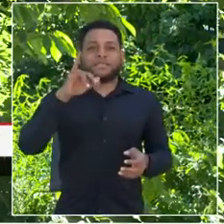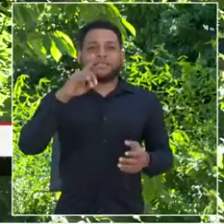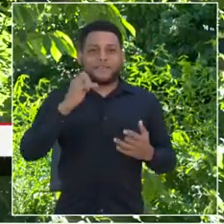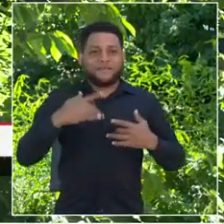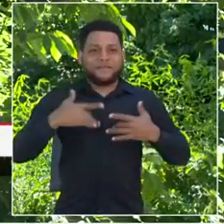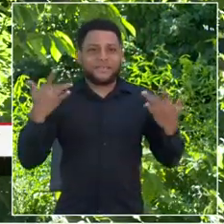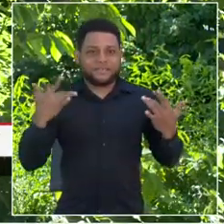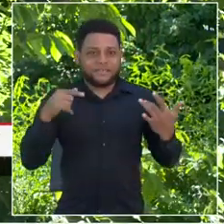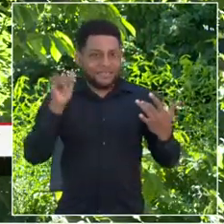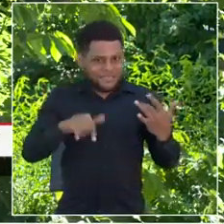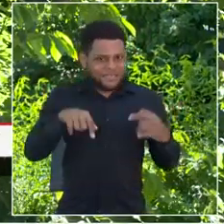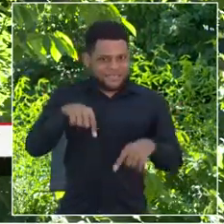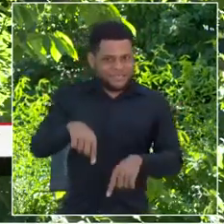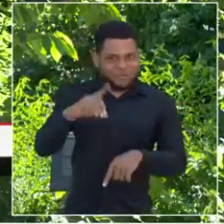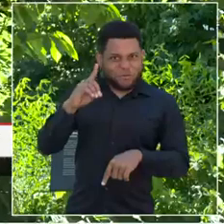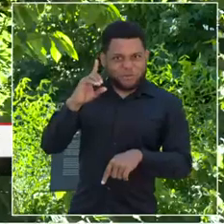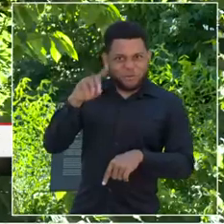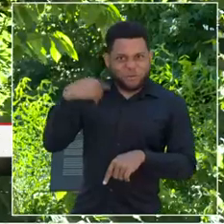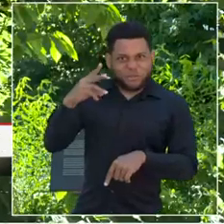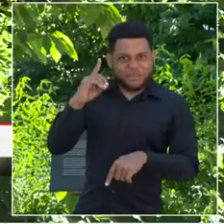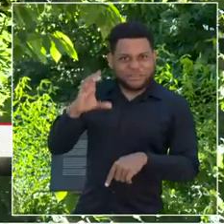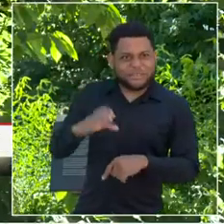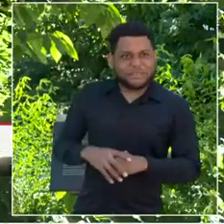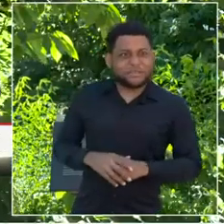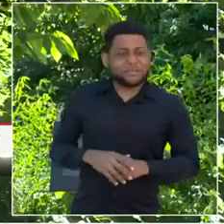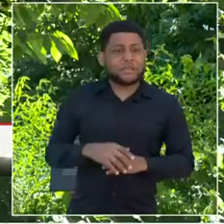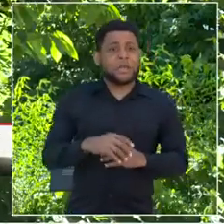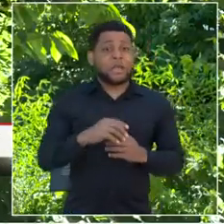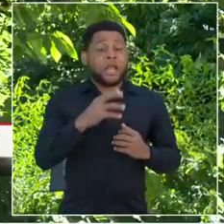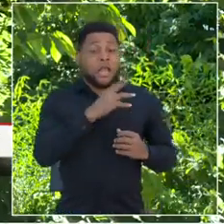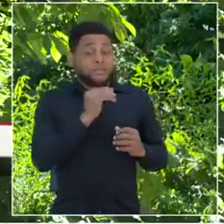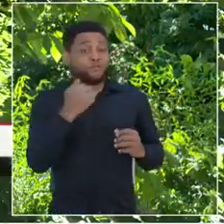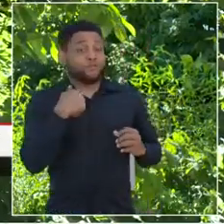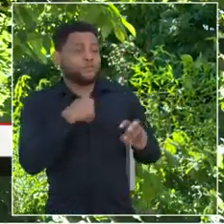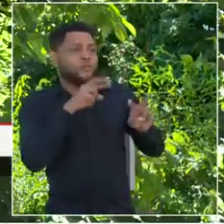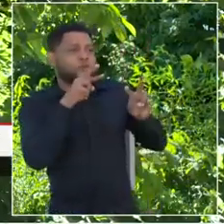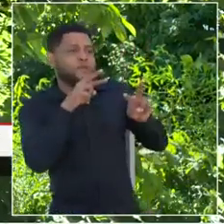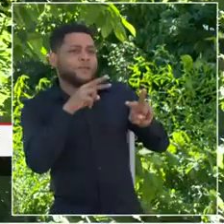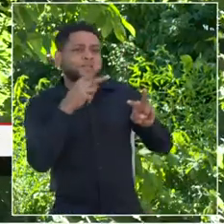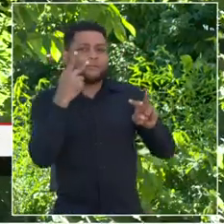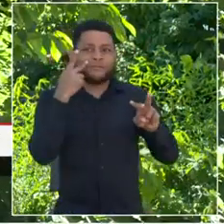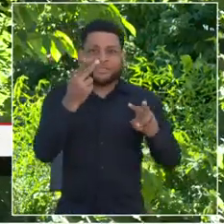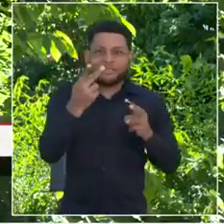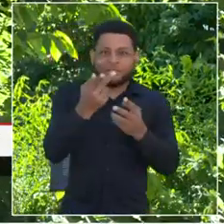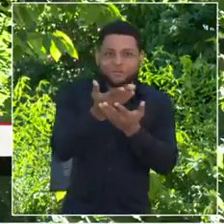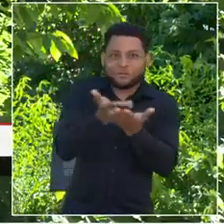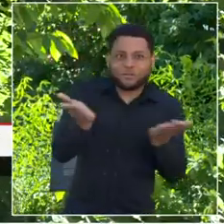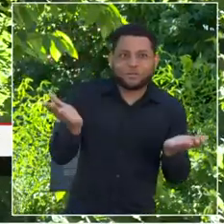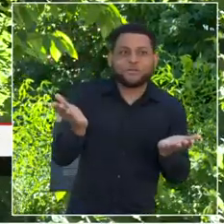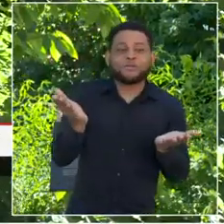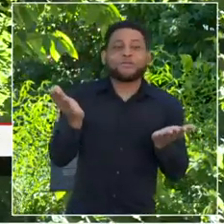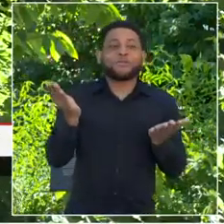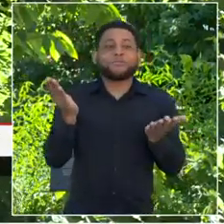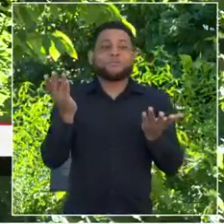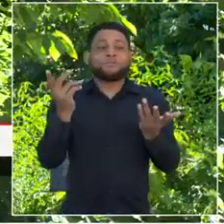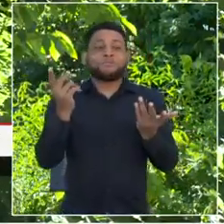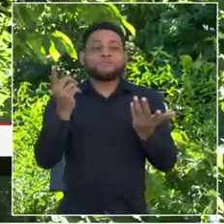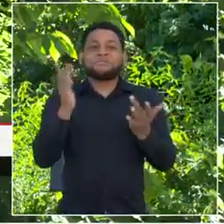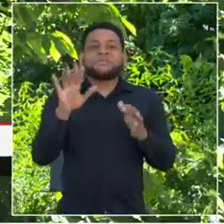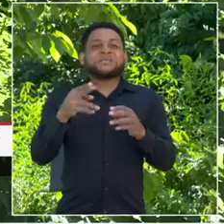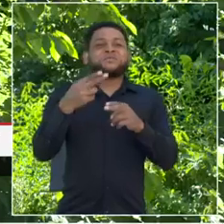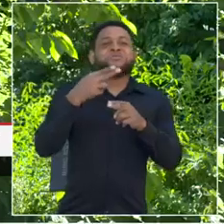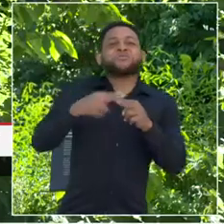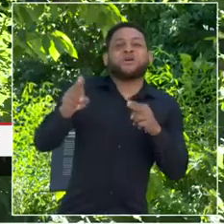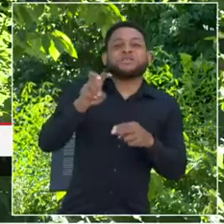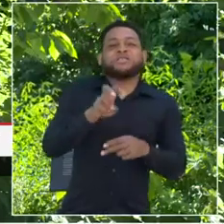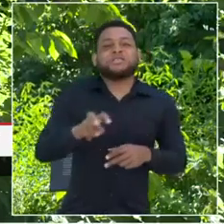D.C. So we're looking forward to seeing you for short trips, medium trips,